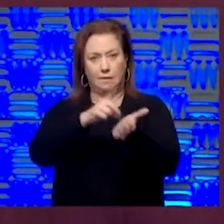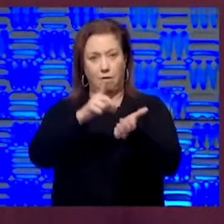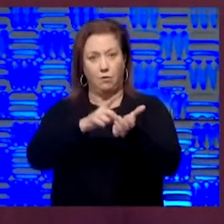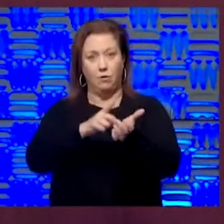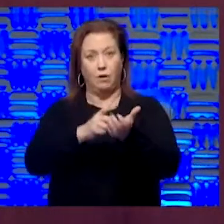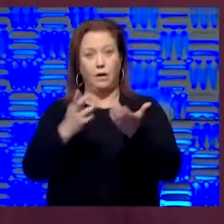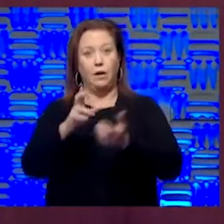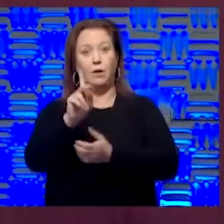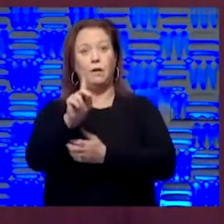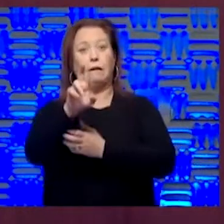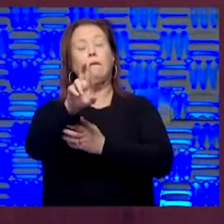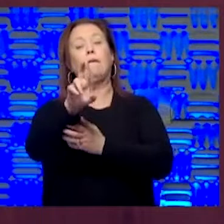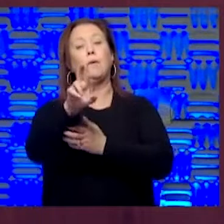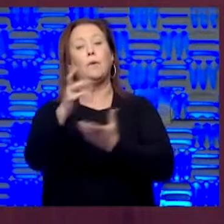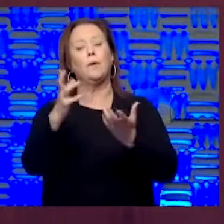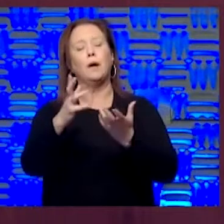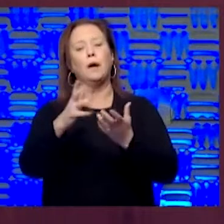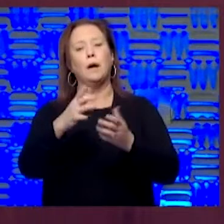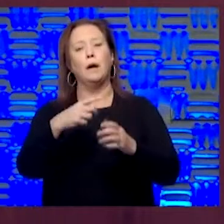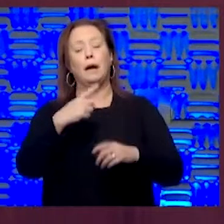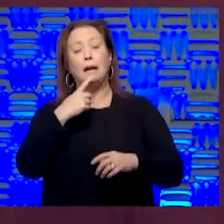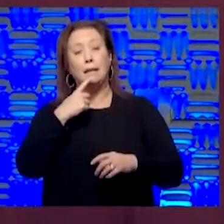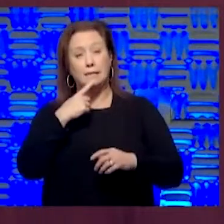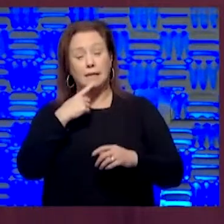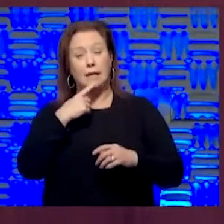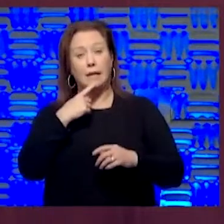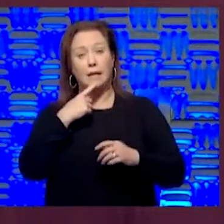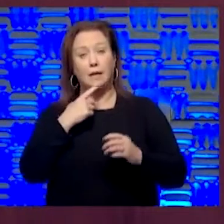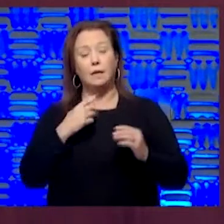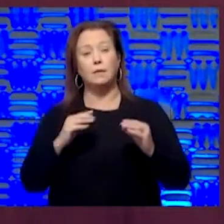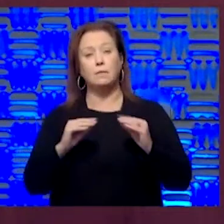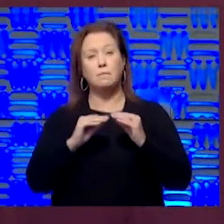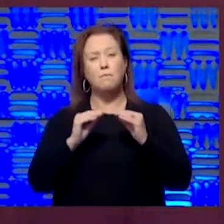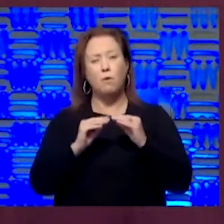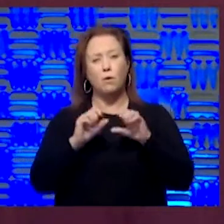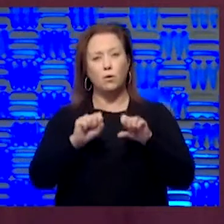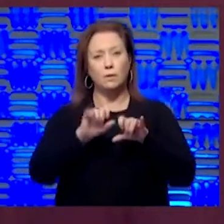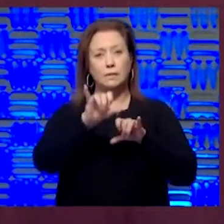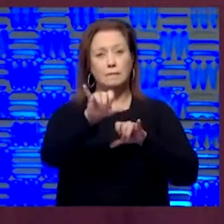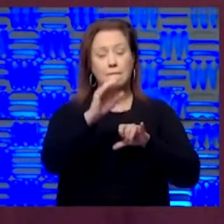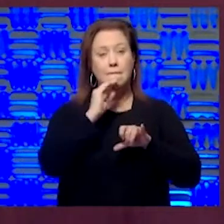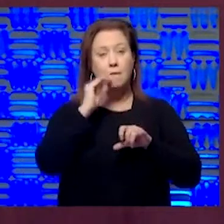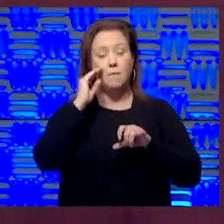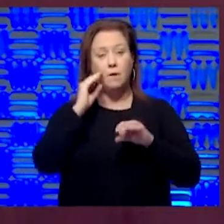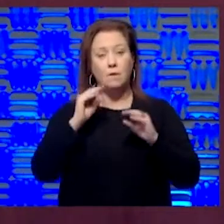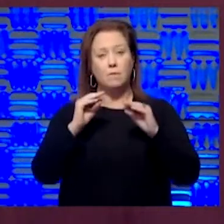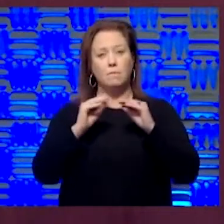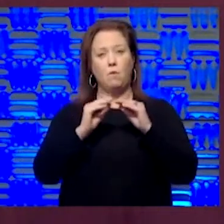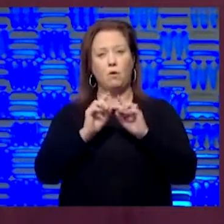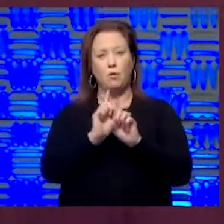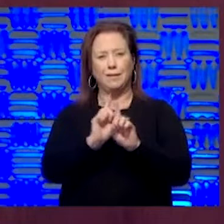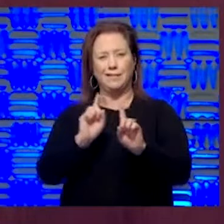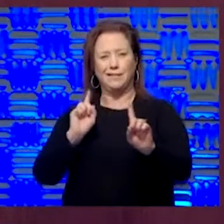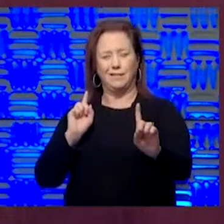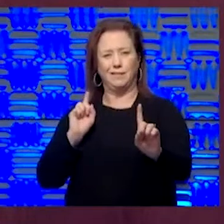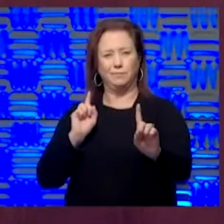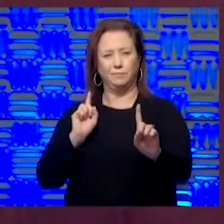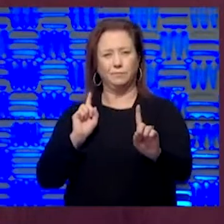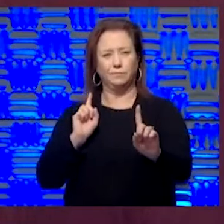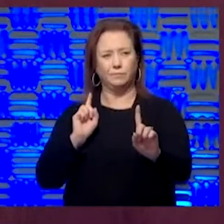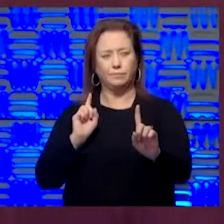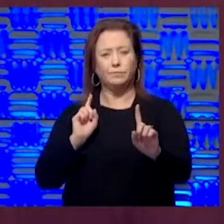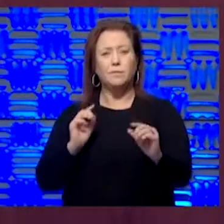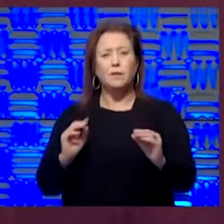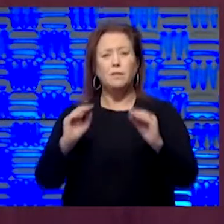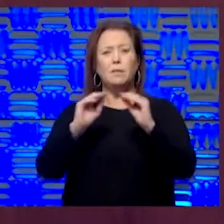at the University of Kansas Health System, what I can say is the more you can stay at home, the more you can maintain 6 feet of distance,